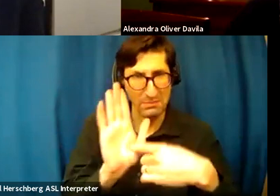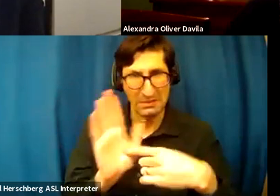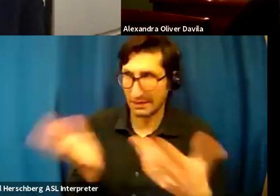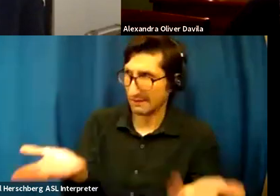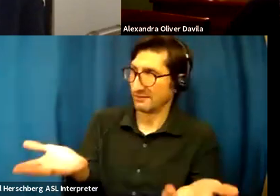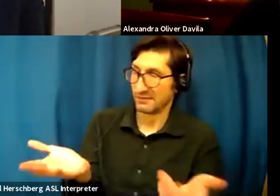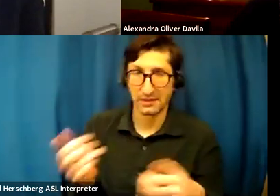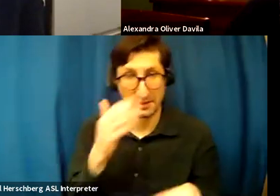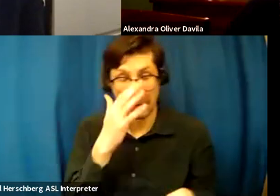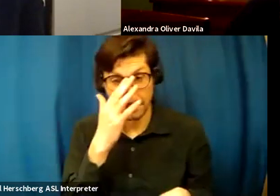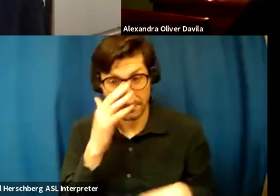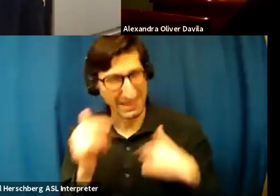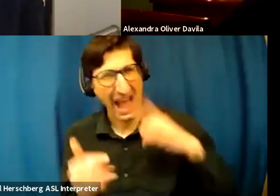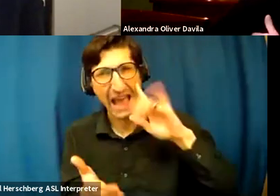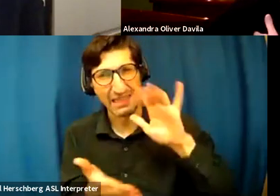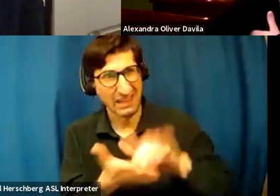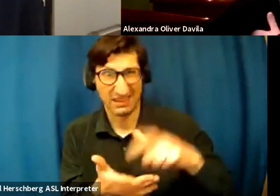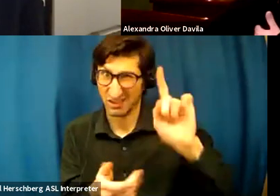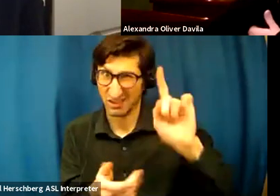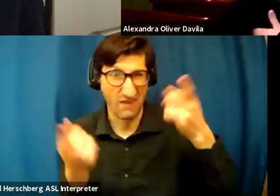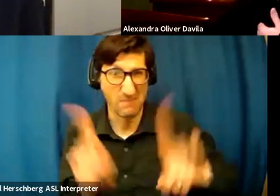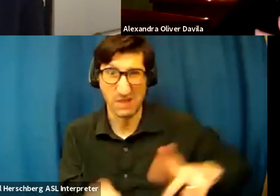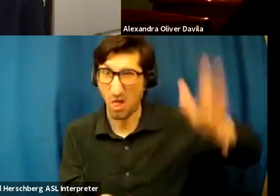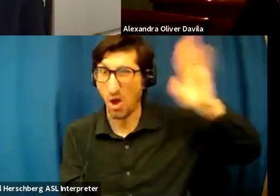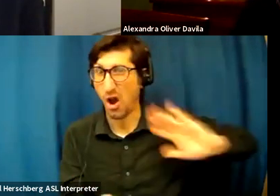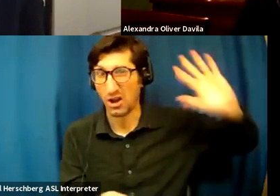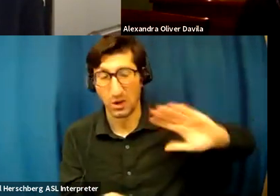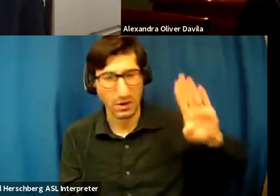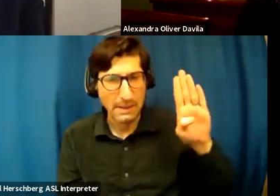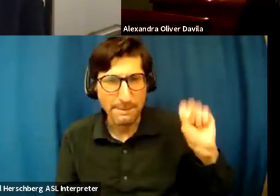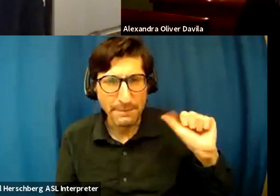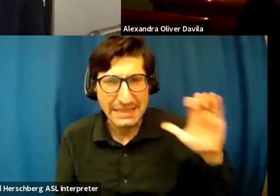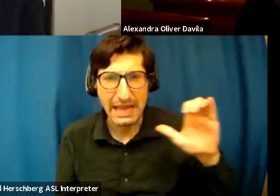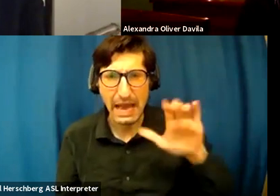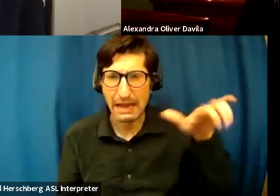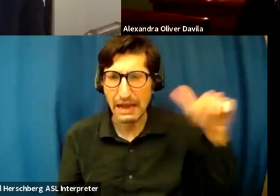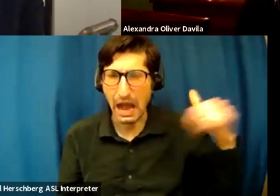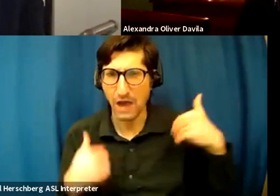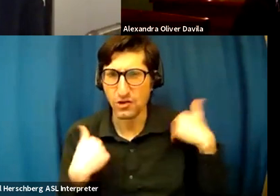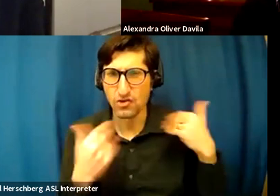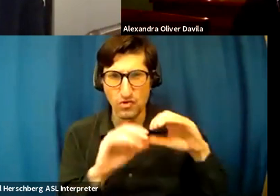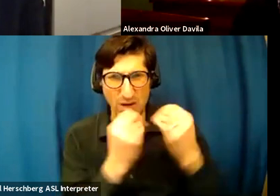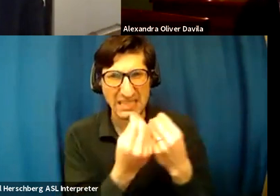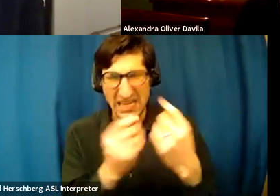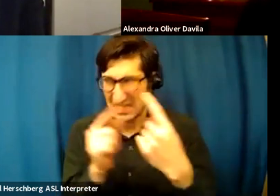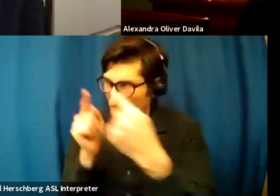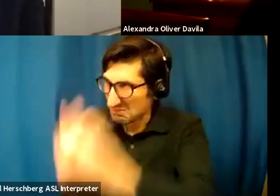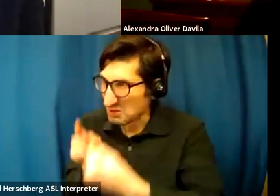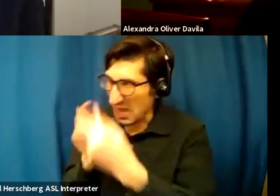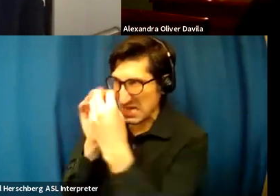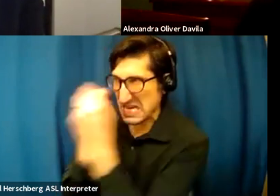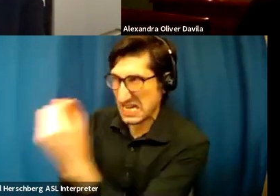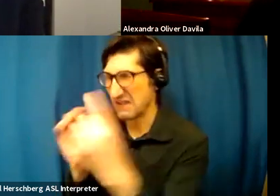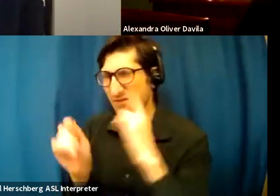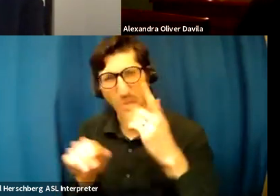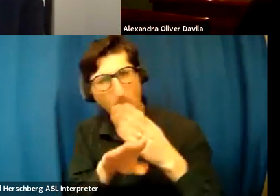vote. I think that it's long overdue. It's a battle that BSAC and other youth organizations have been fighting for over a decade. And I'm